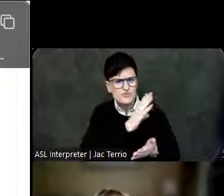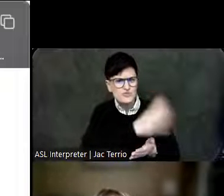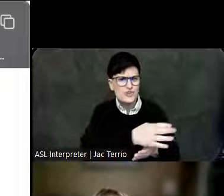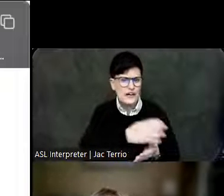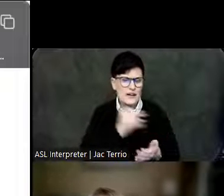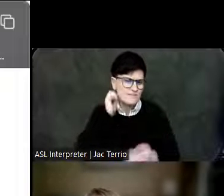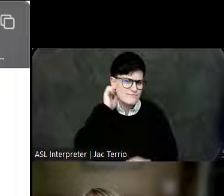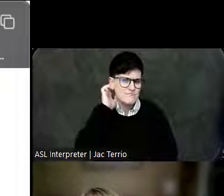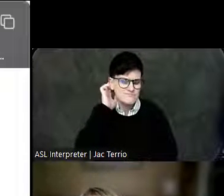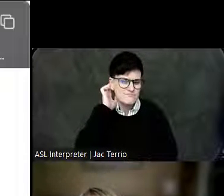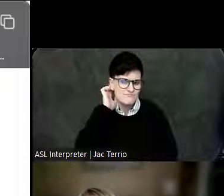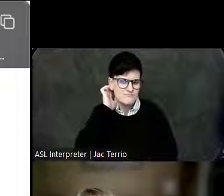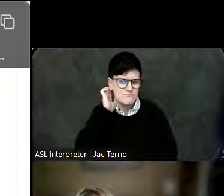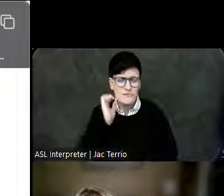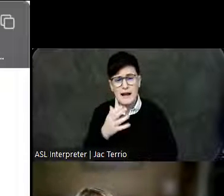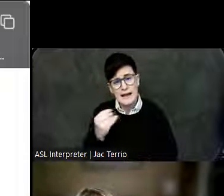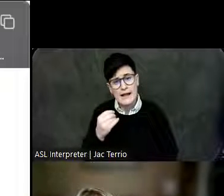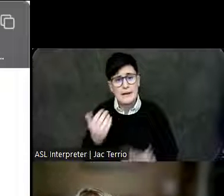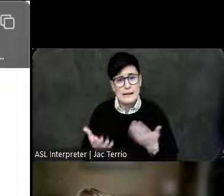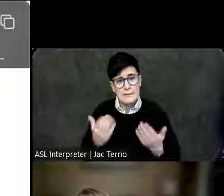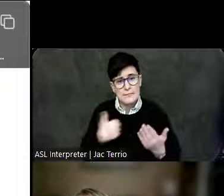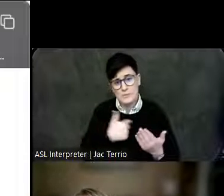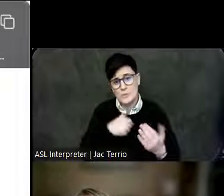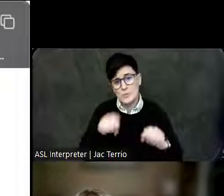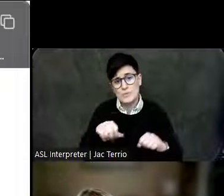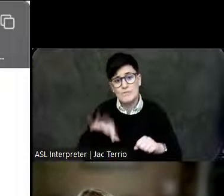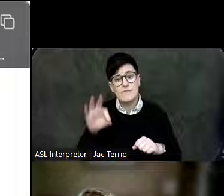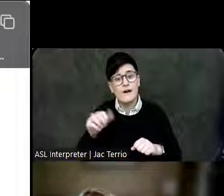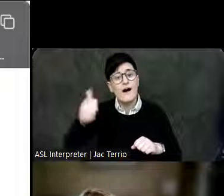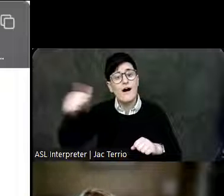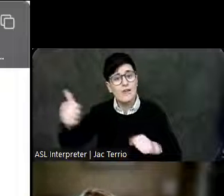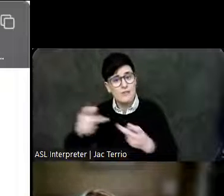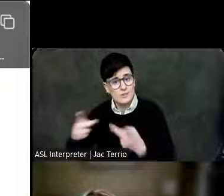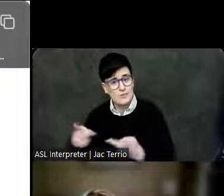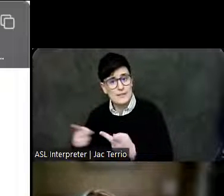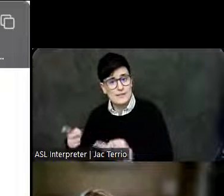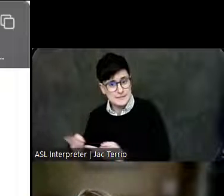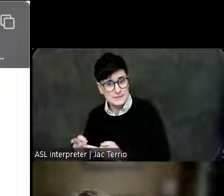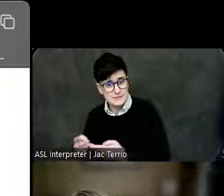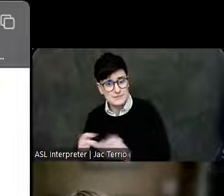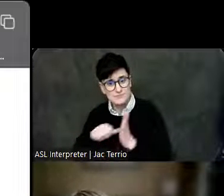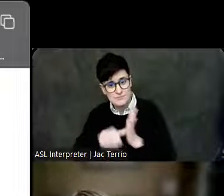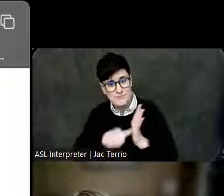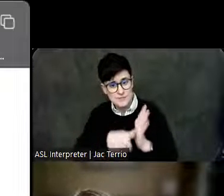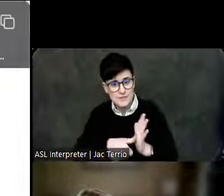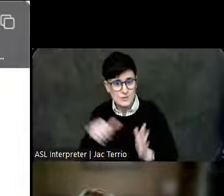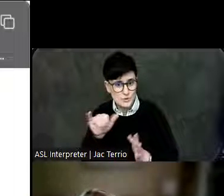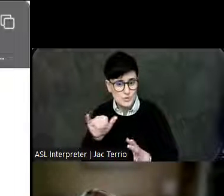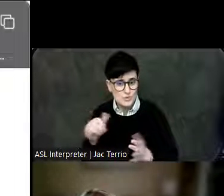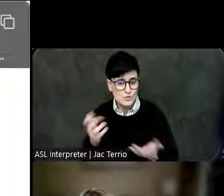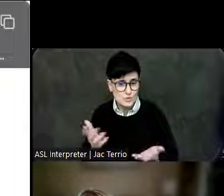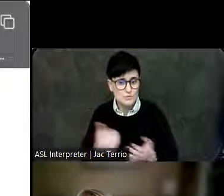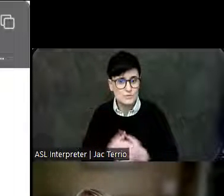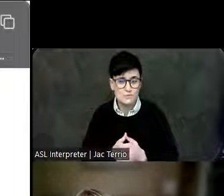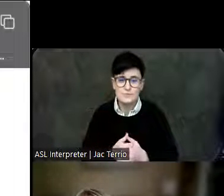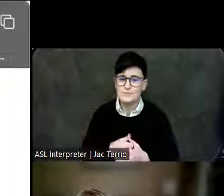so that, and then, maybe we could also find some other sites to highlight, but we would definitely have Right, hope